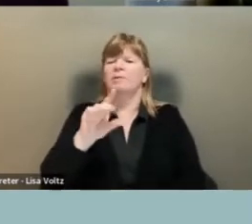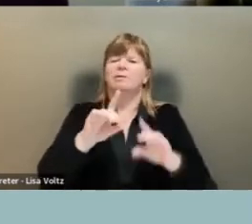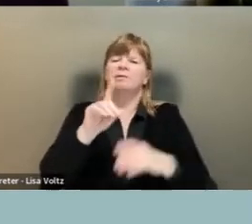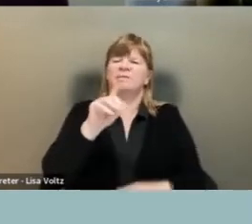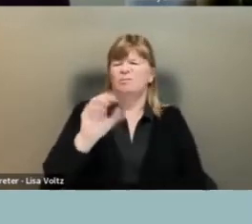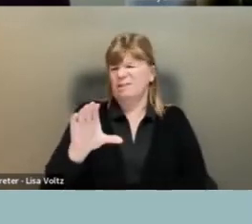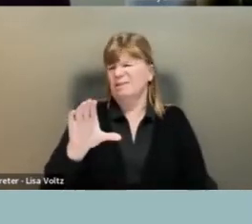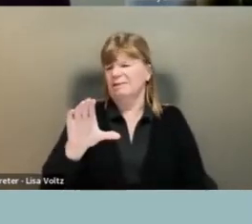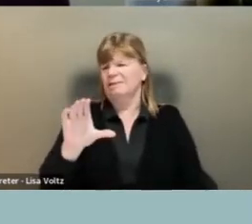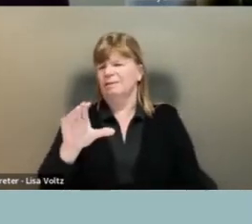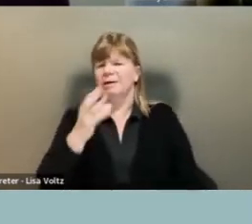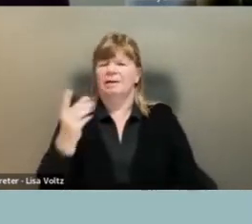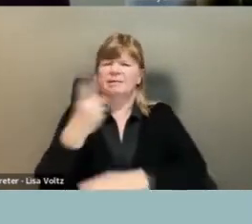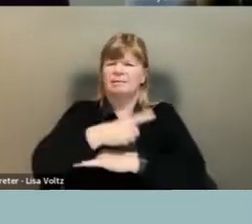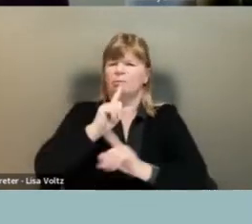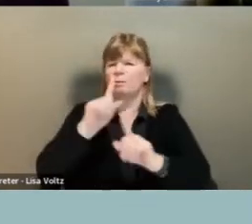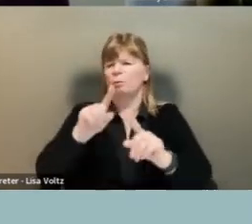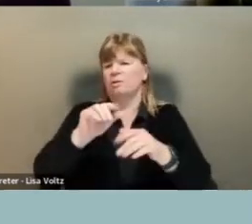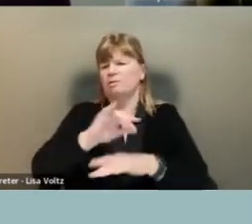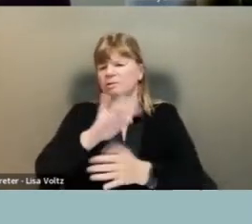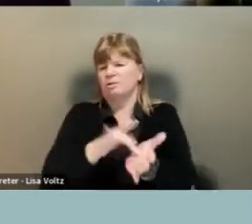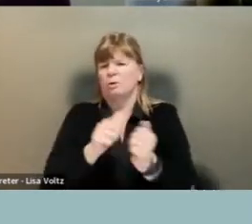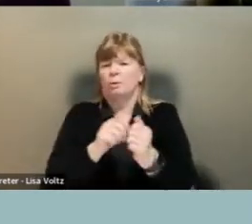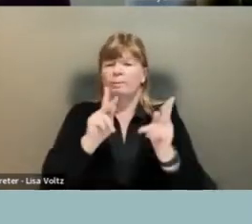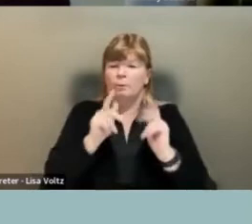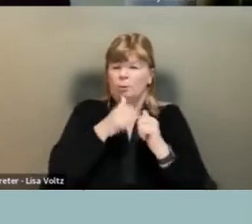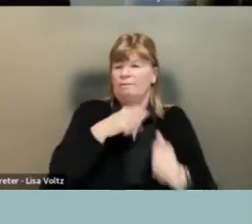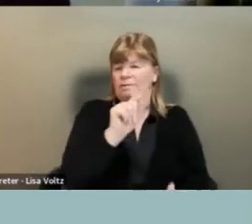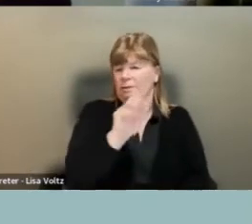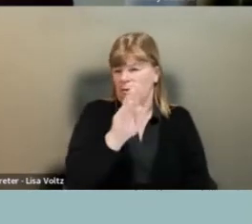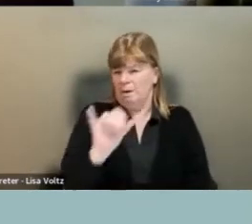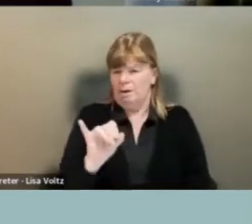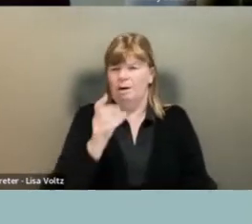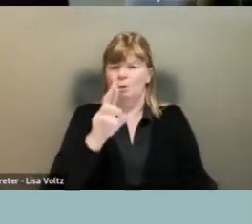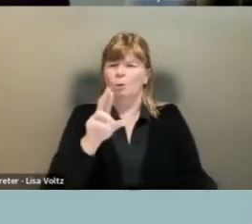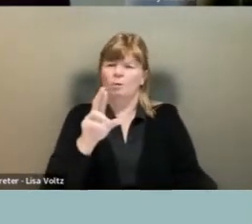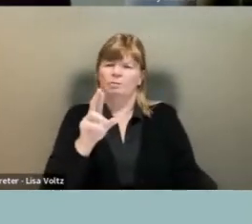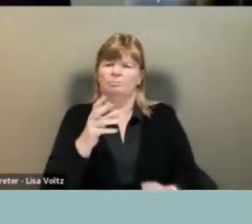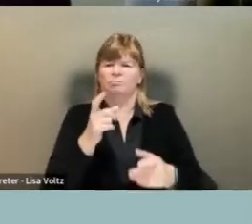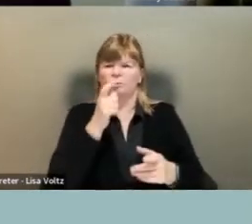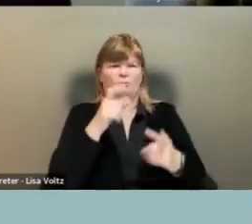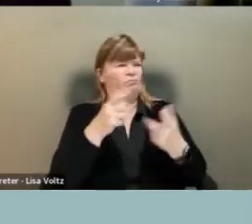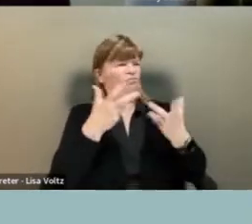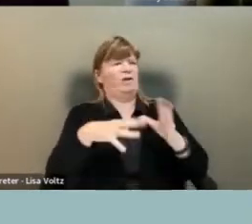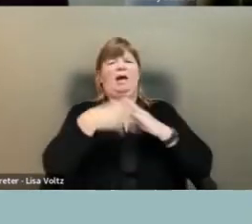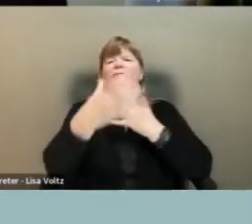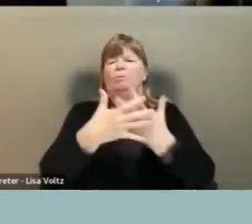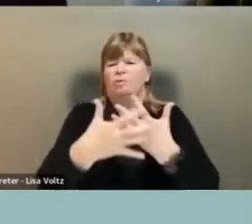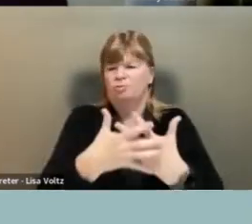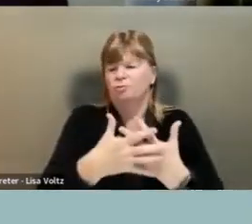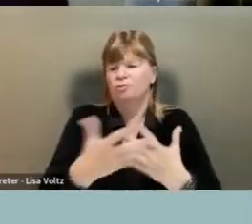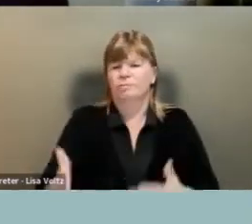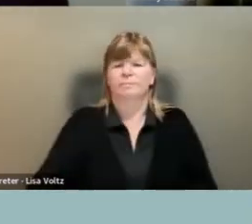reporting centers, as individuals with TBI are coming out of our prisons, our Department of Corrections